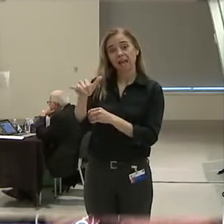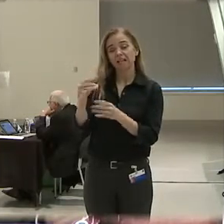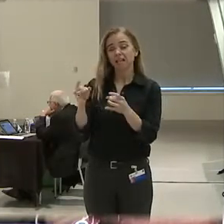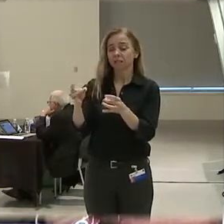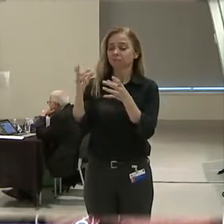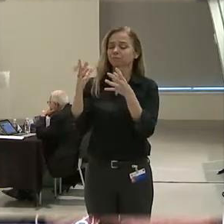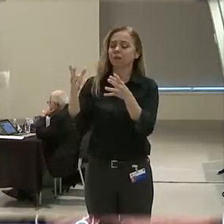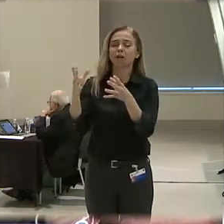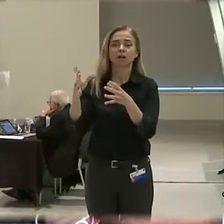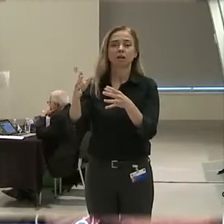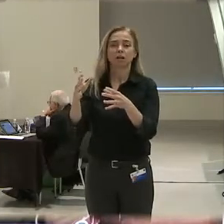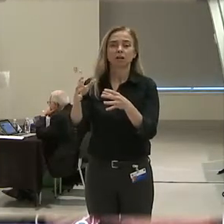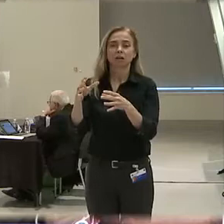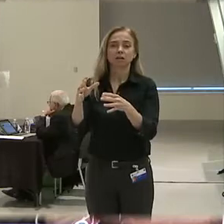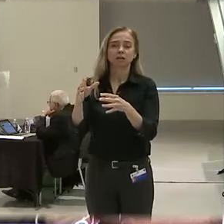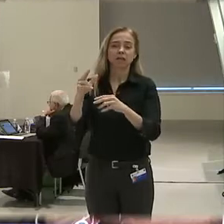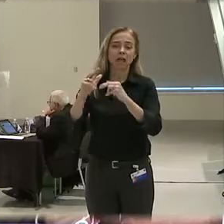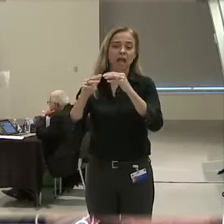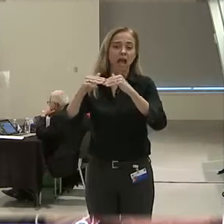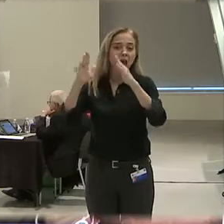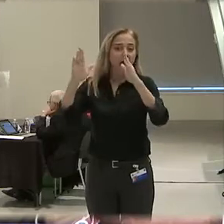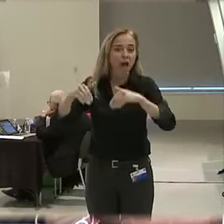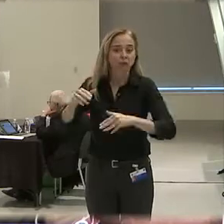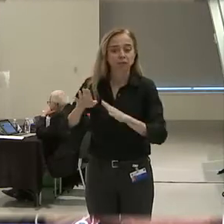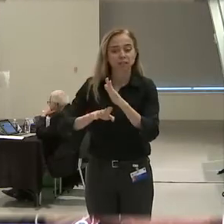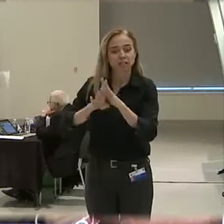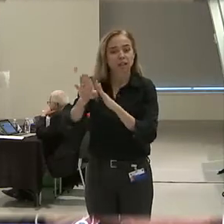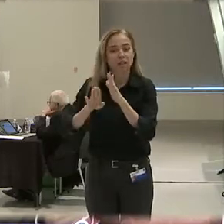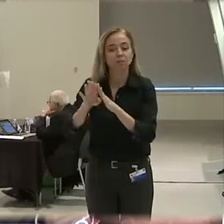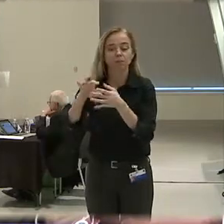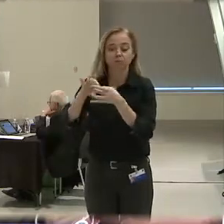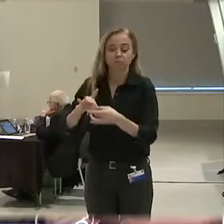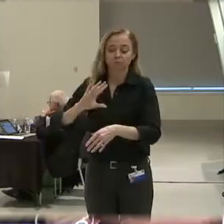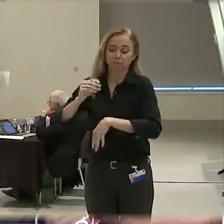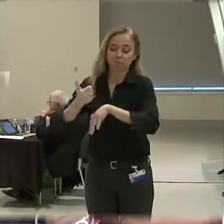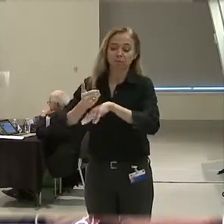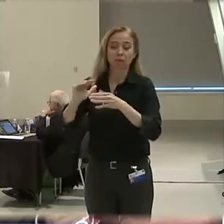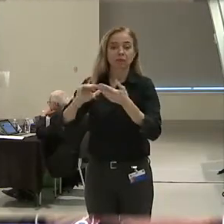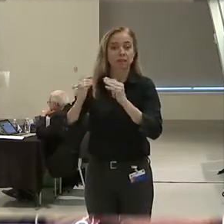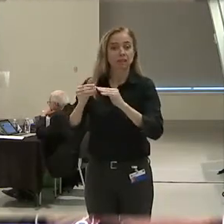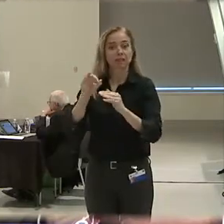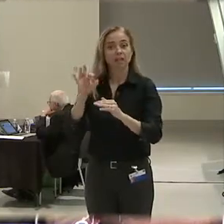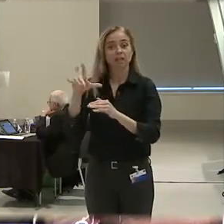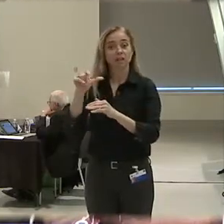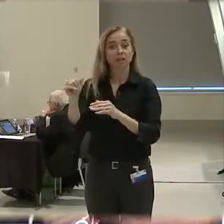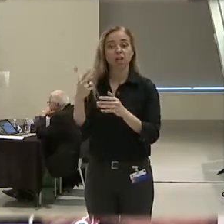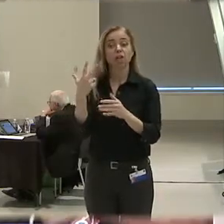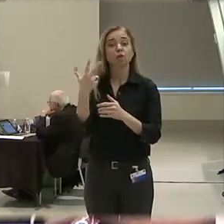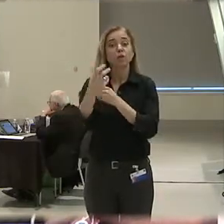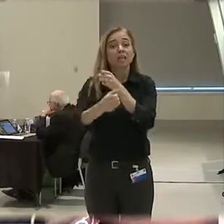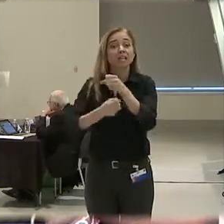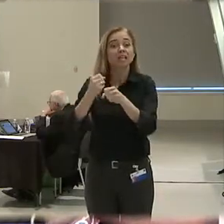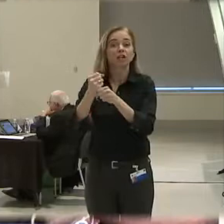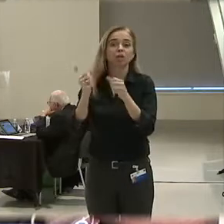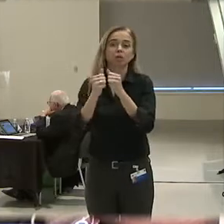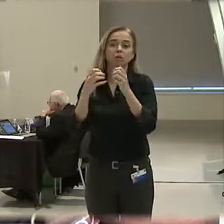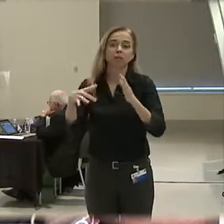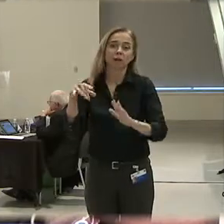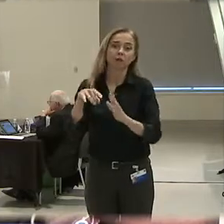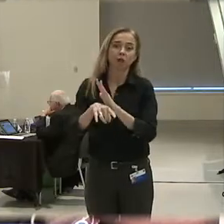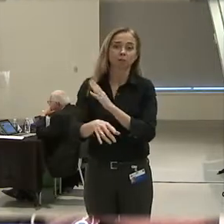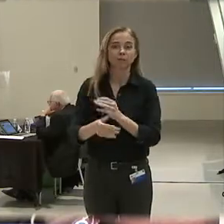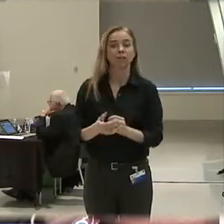housing developments historically in the city of Los Angeles, went 3 years without a homicide. 3